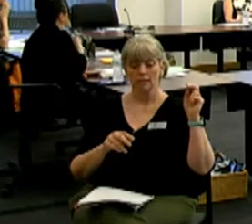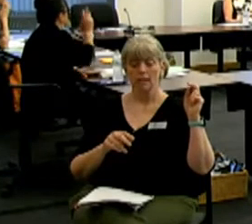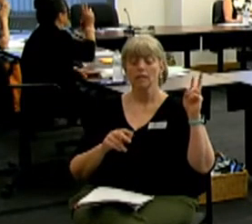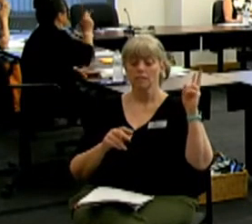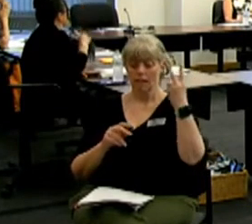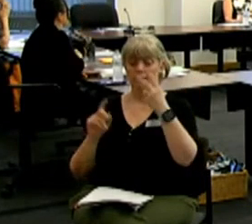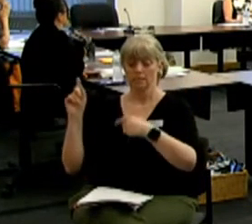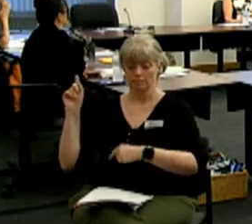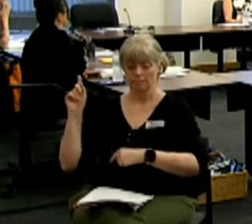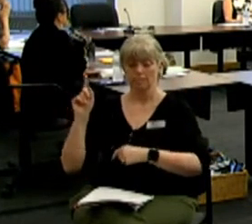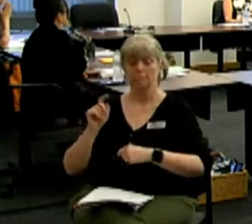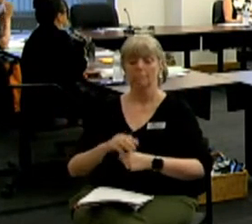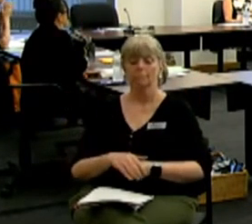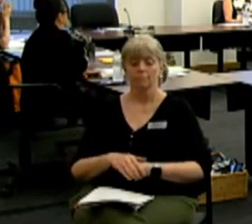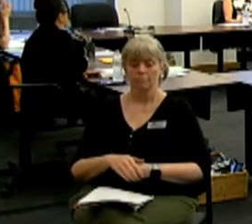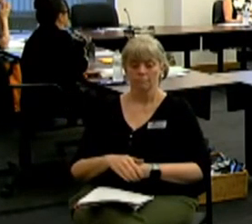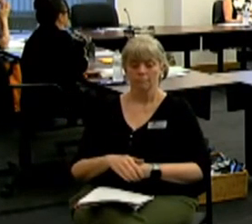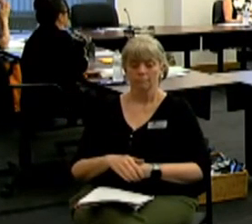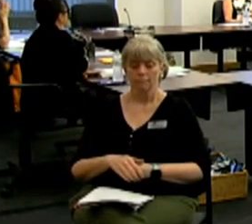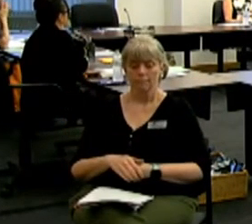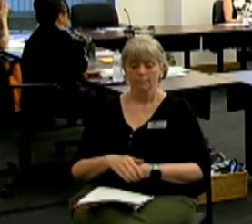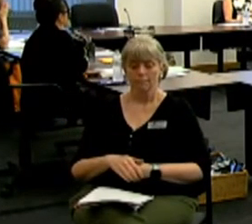Do we? Second. Okay.